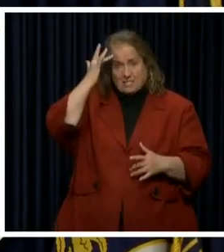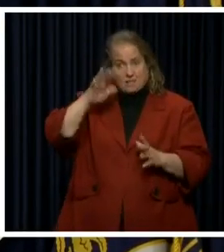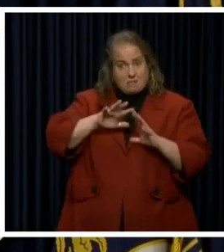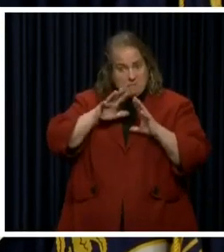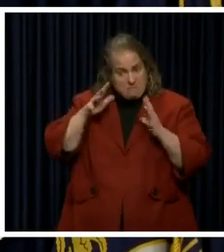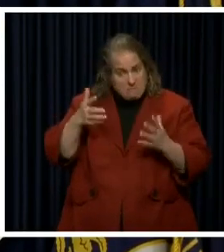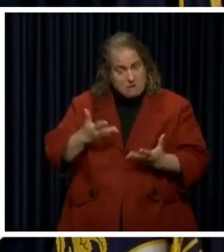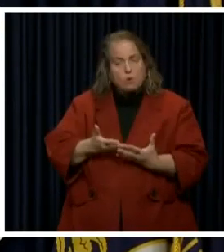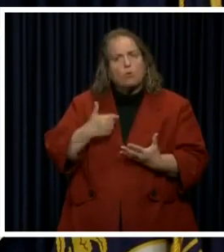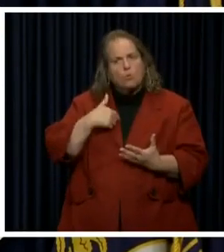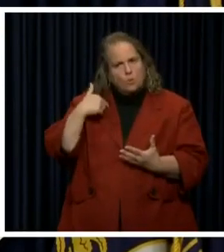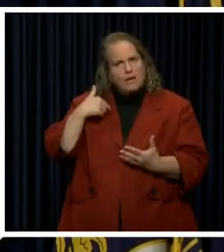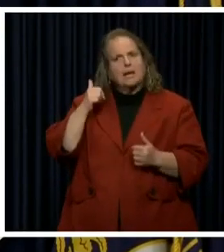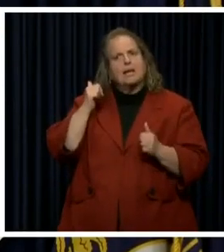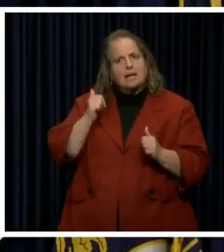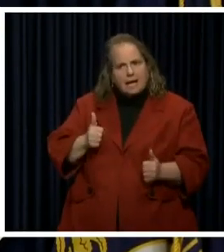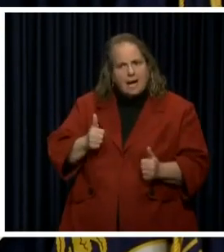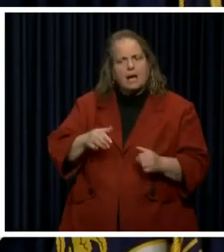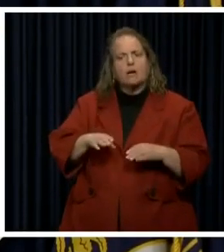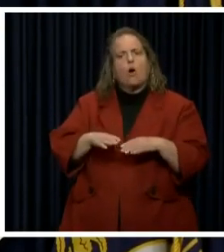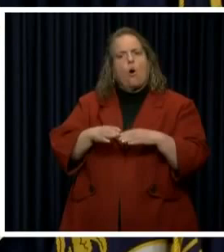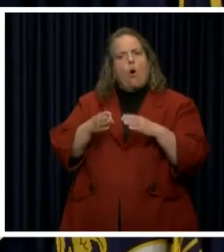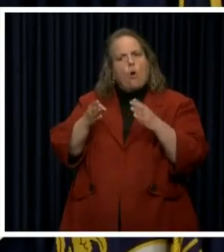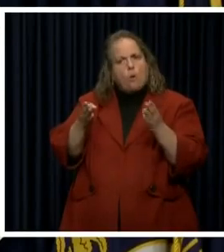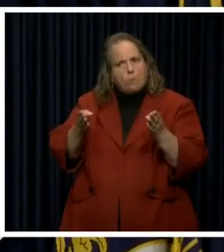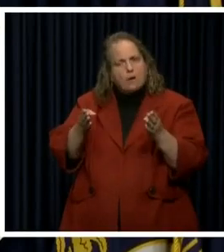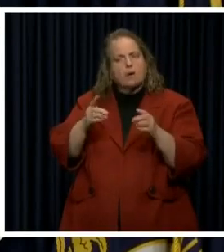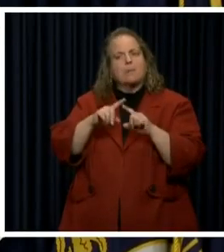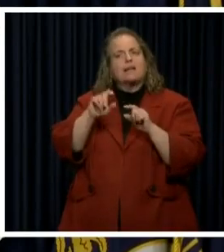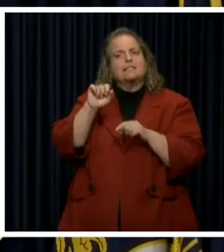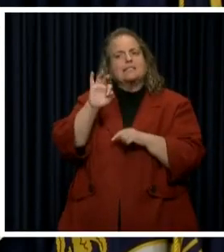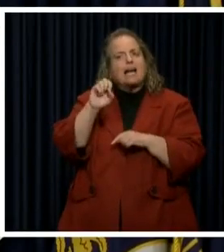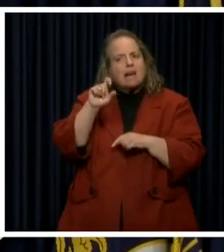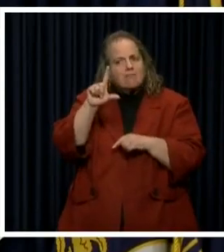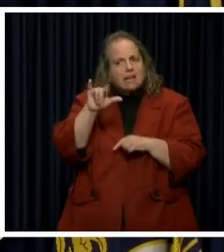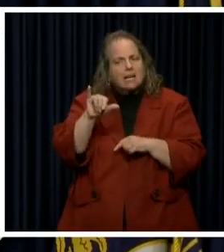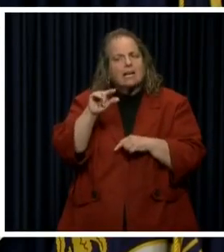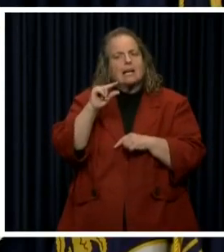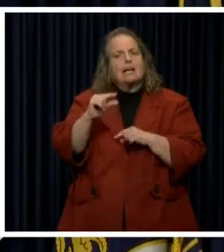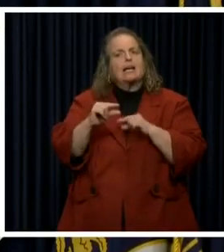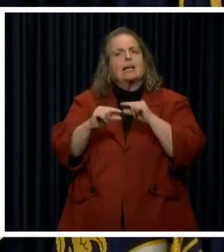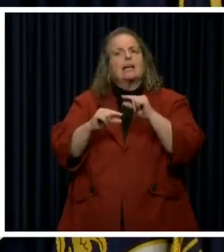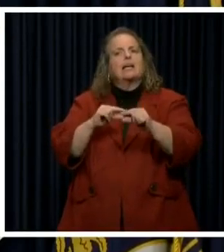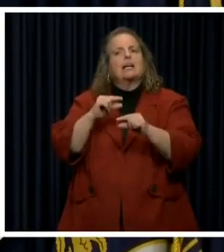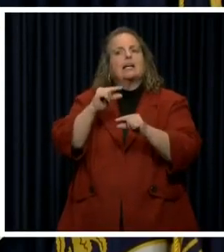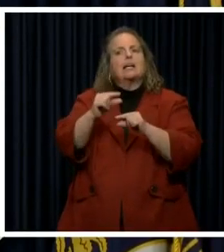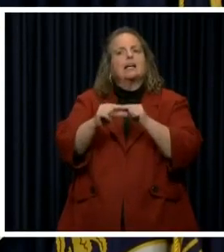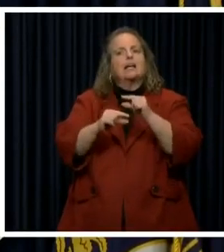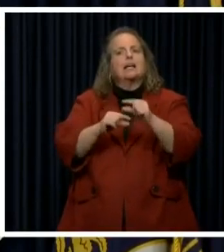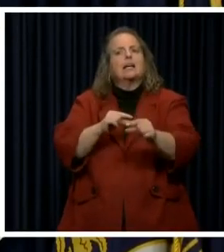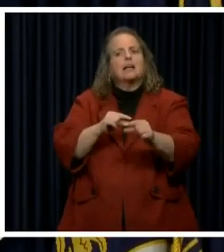at restaurants or other places as we go, and we can do a little bit more and a little bit more. But remember,